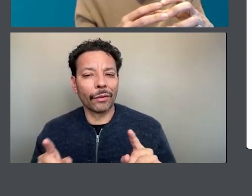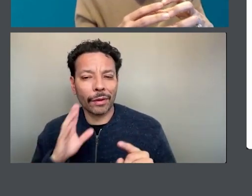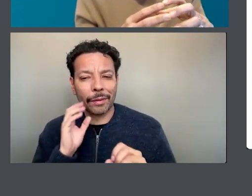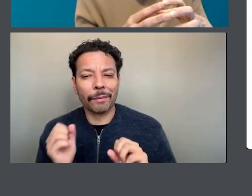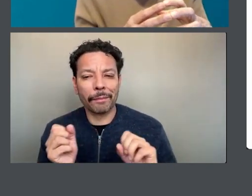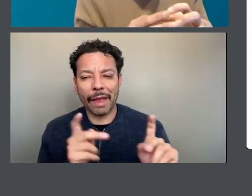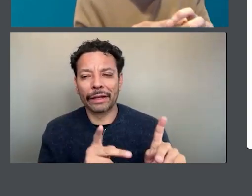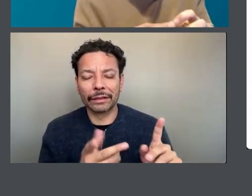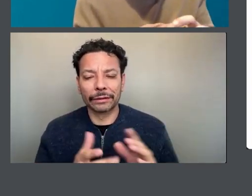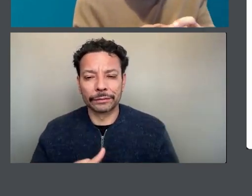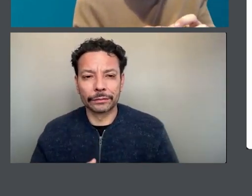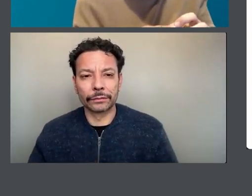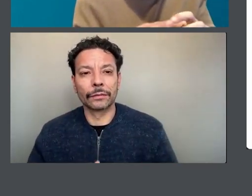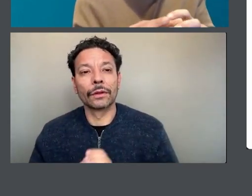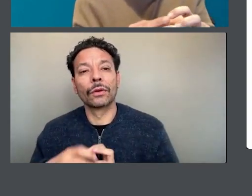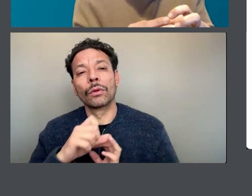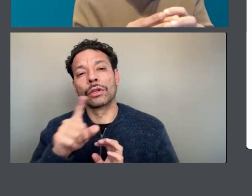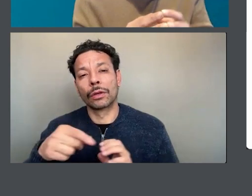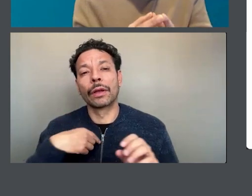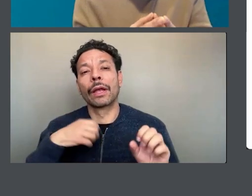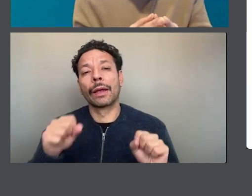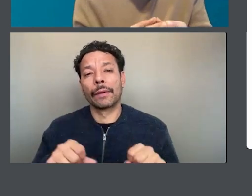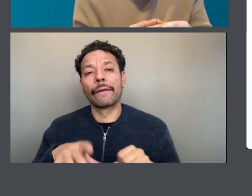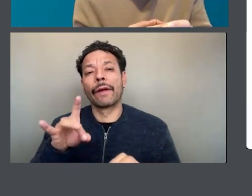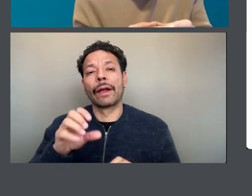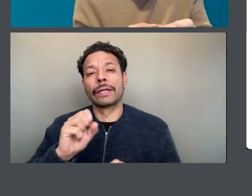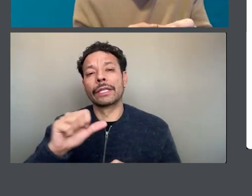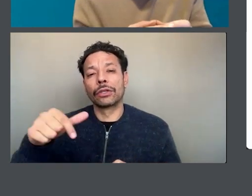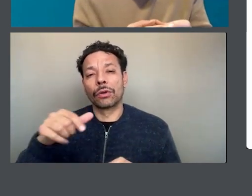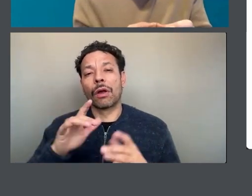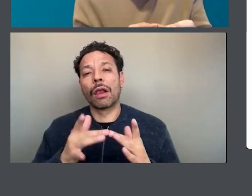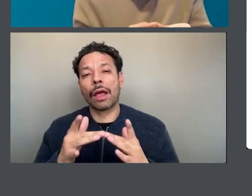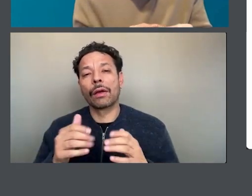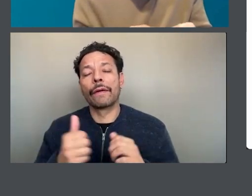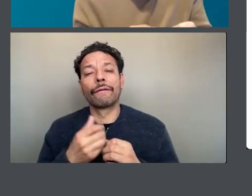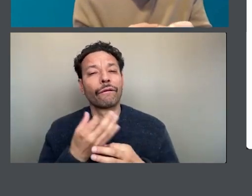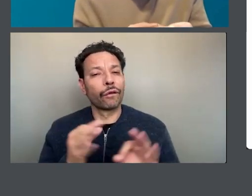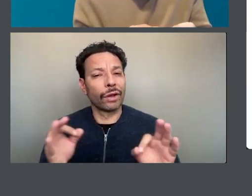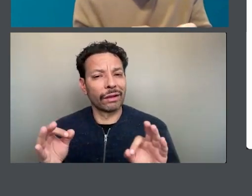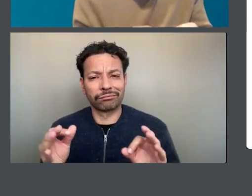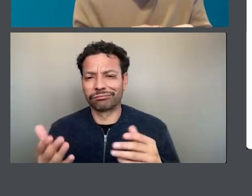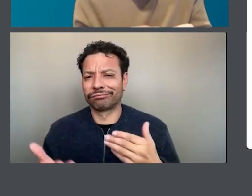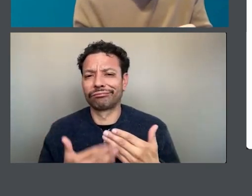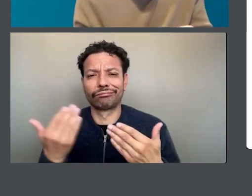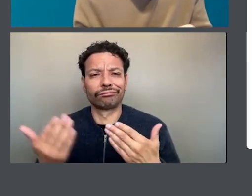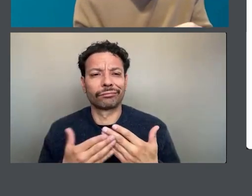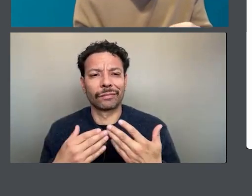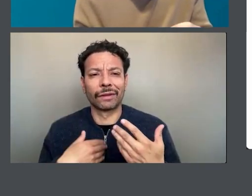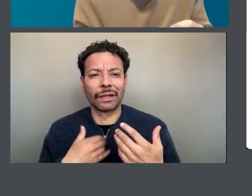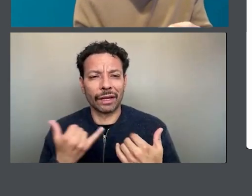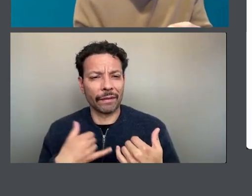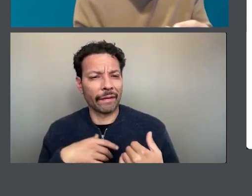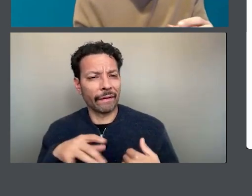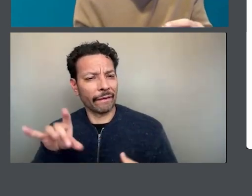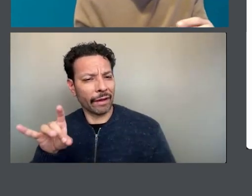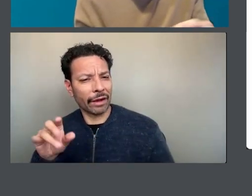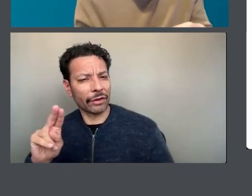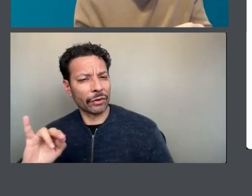get back to it. So a question, I was able to find the SSQ online for free with ease. I'm not finding